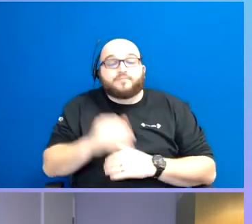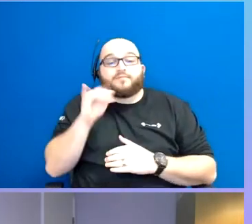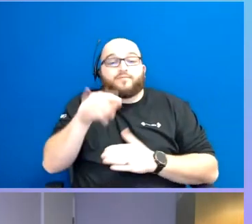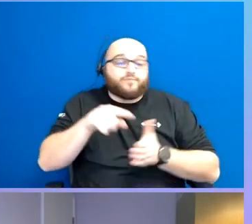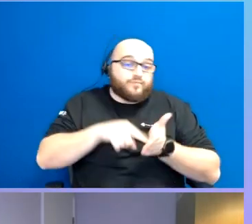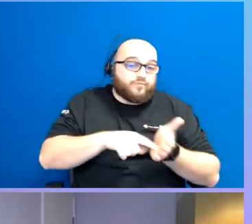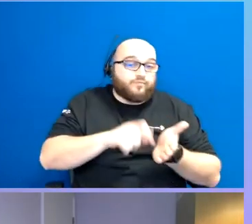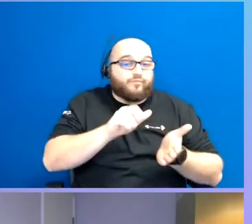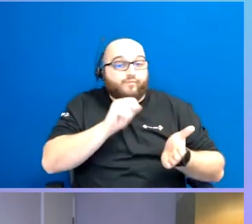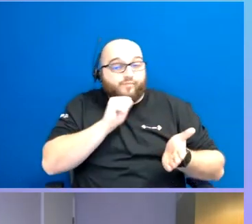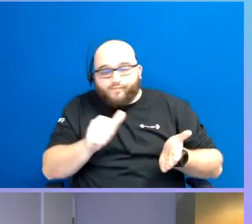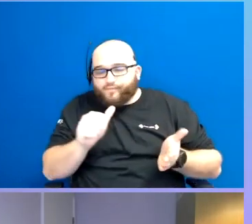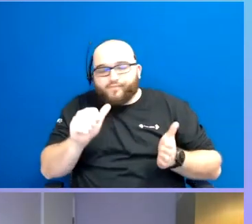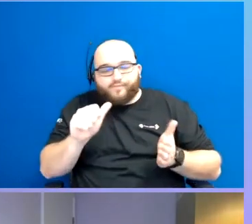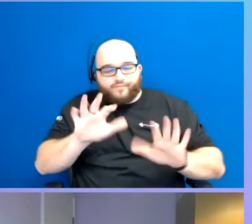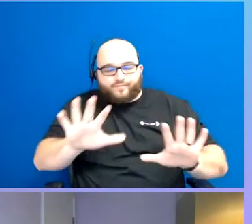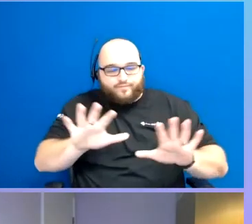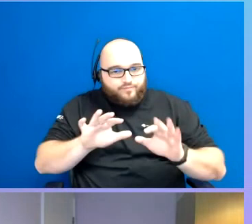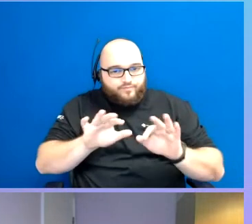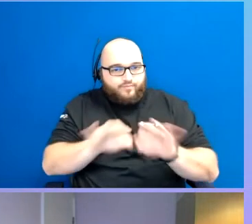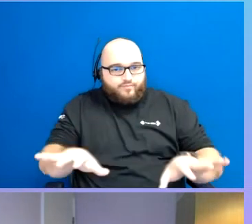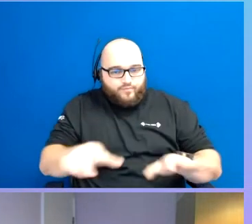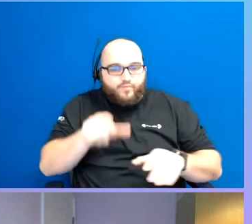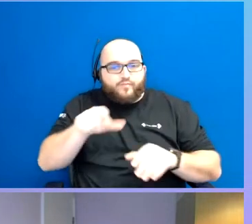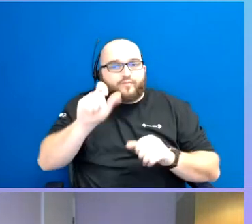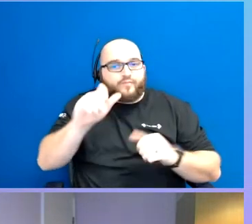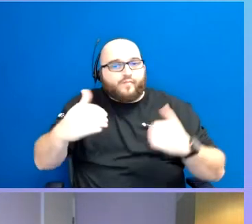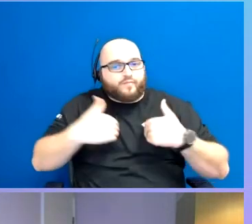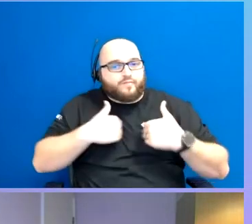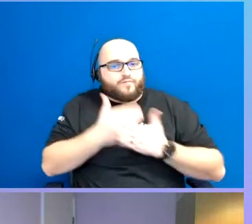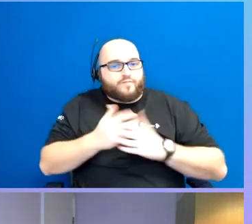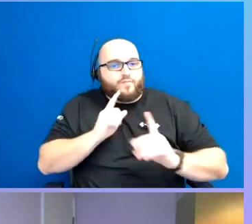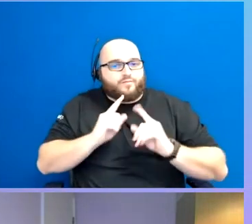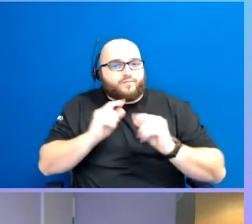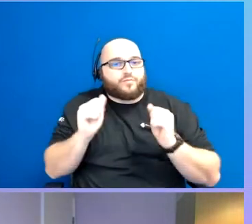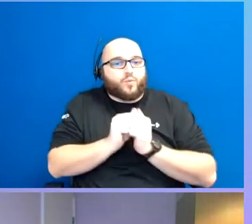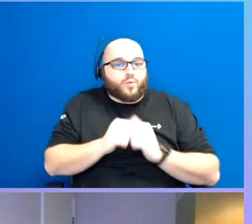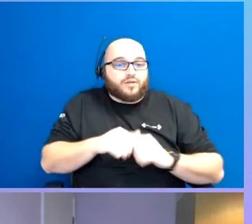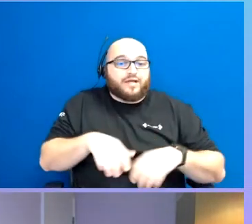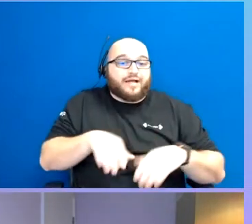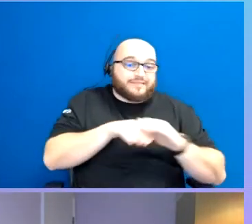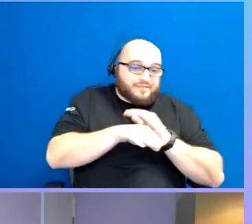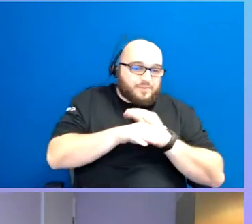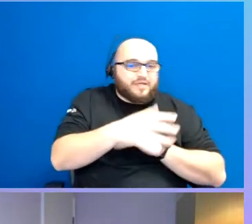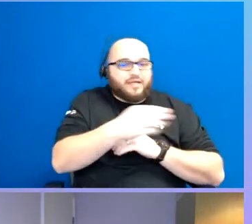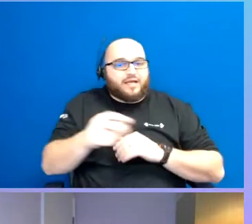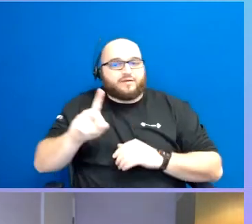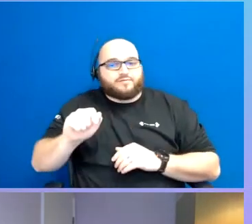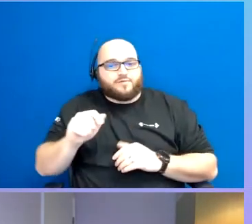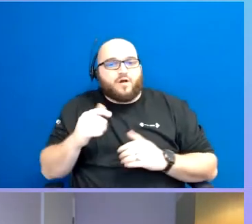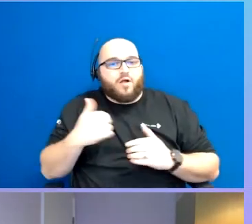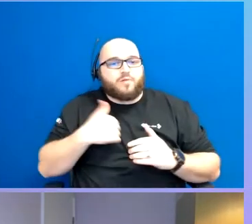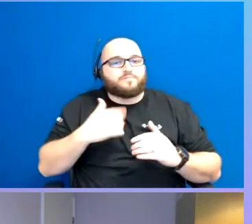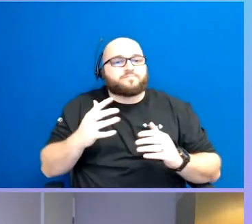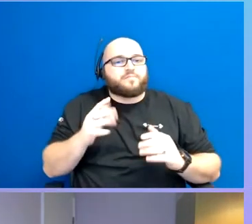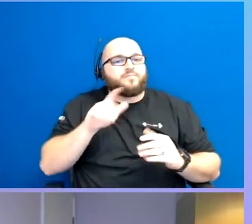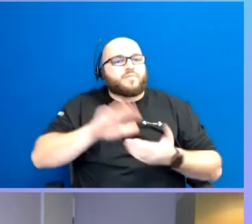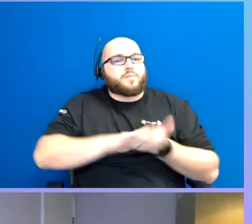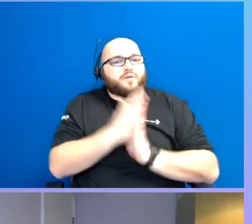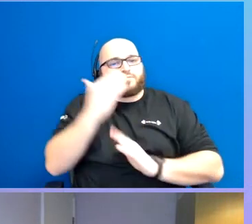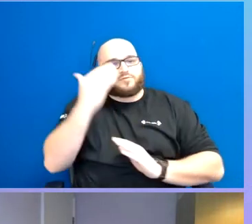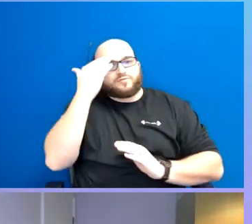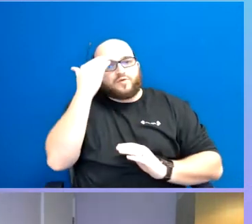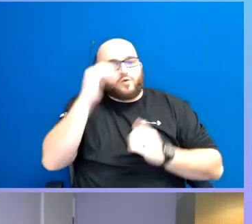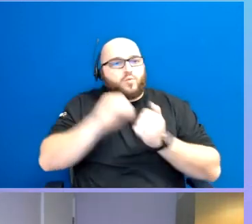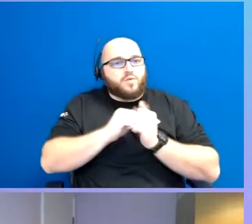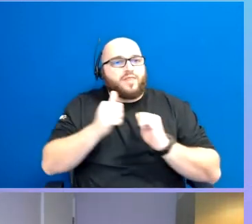to feel confident having conversations around accessibility need and disability. Get familiar with etiquette. There's a